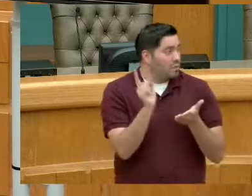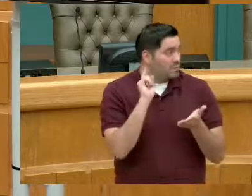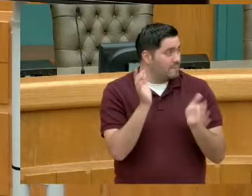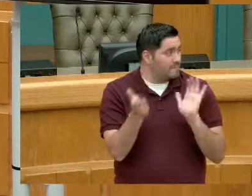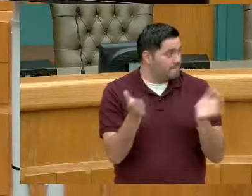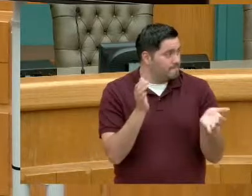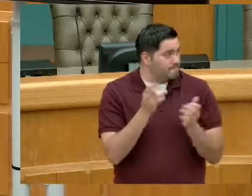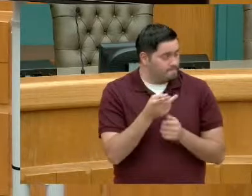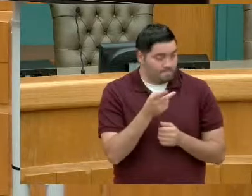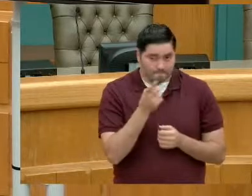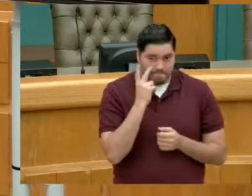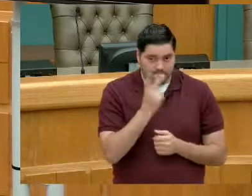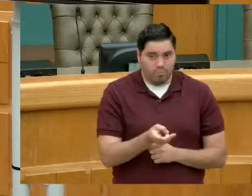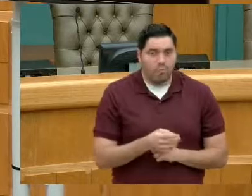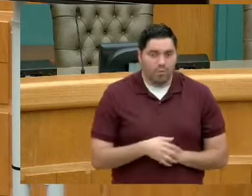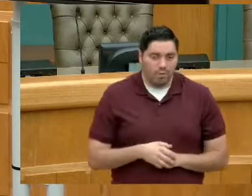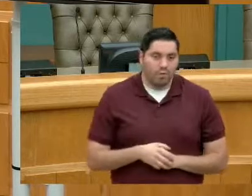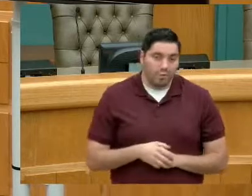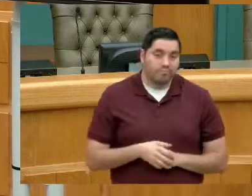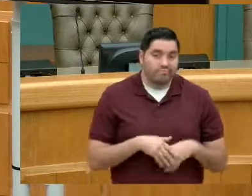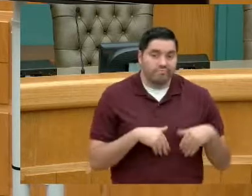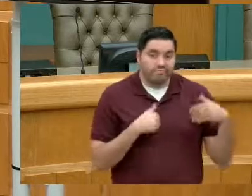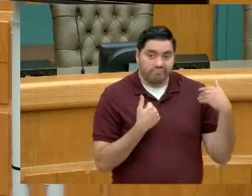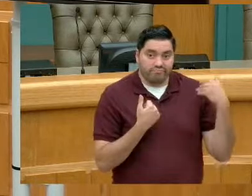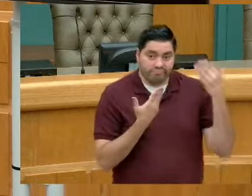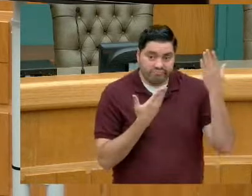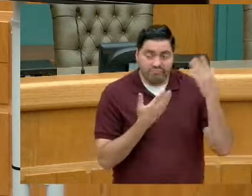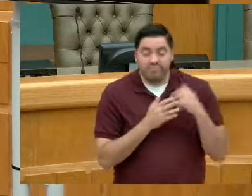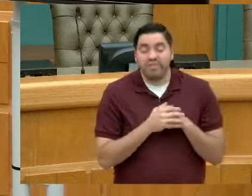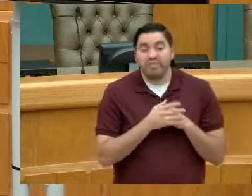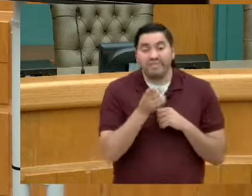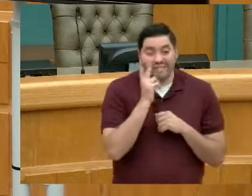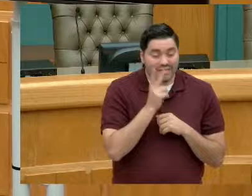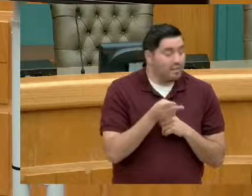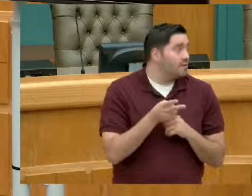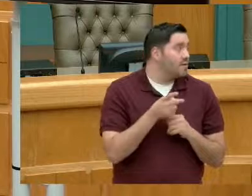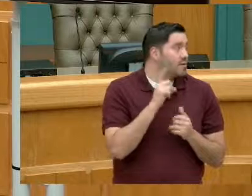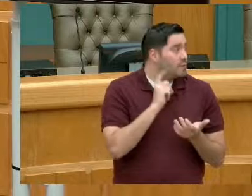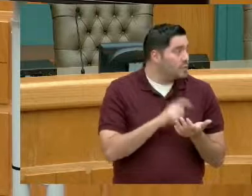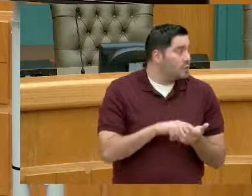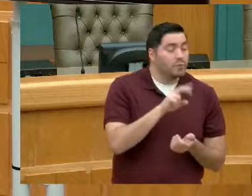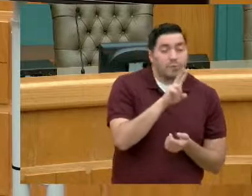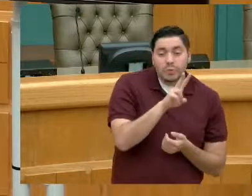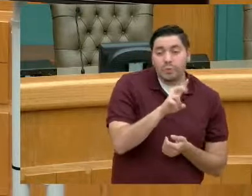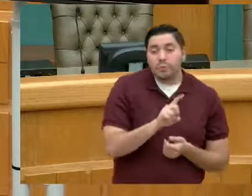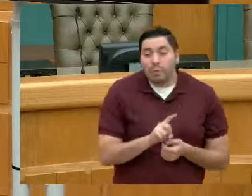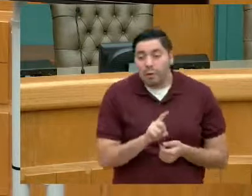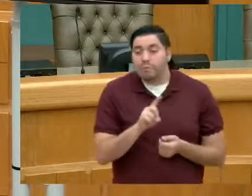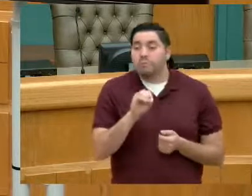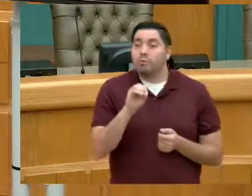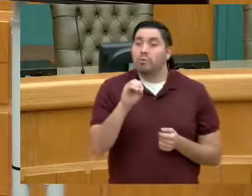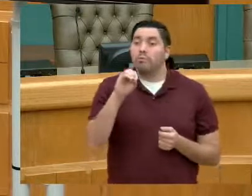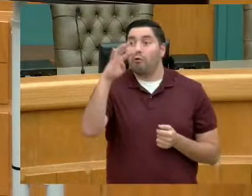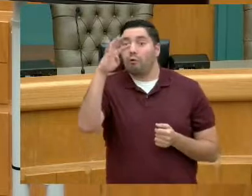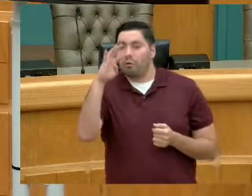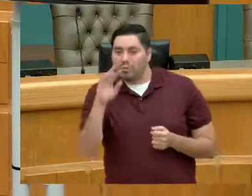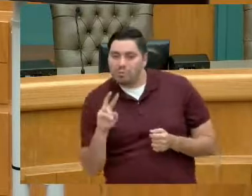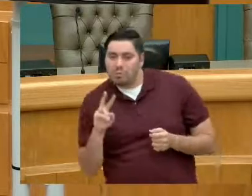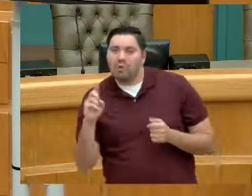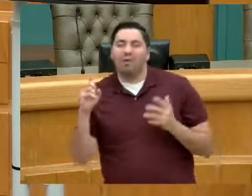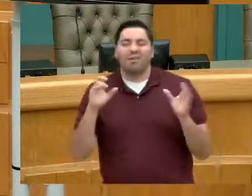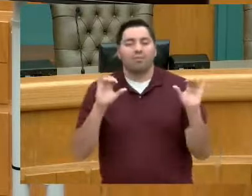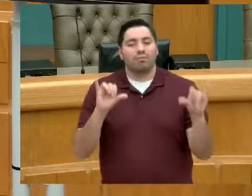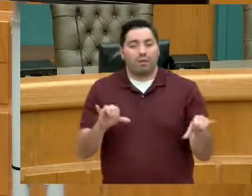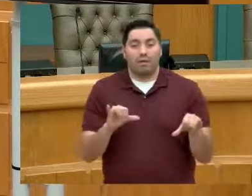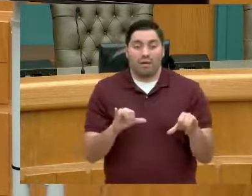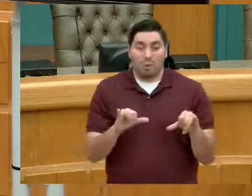time. Yeah, there we go. So you can see we had some 2s, 1s, and zeros, a high 4. So we